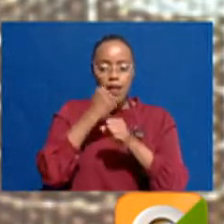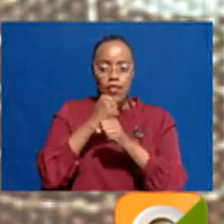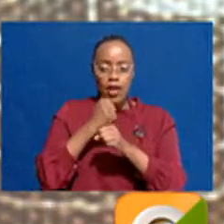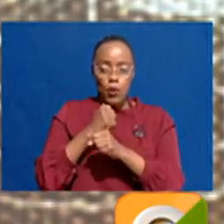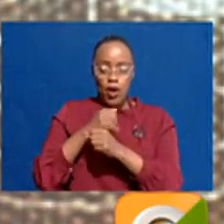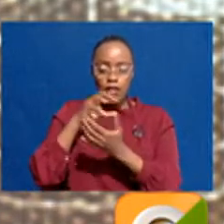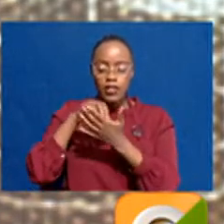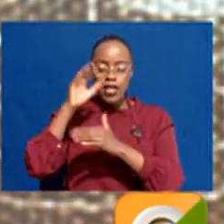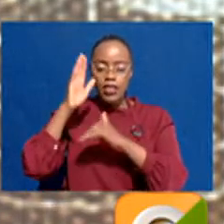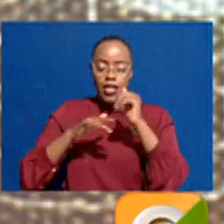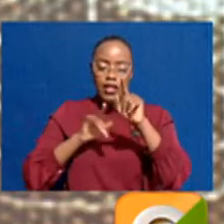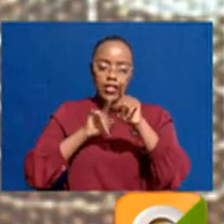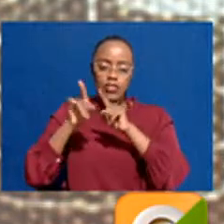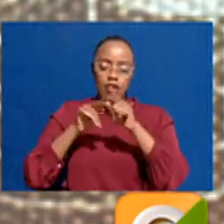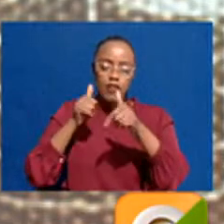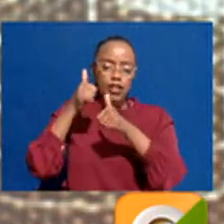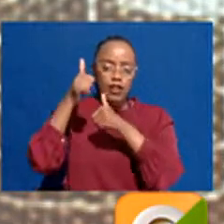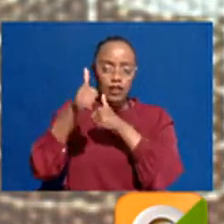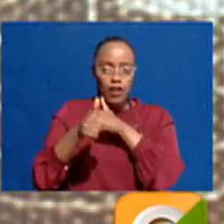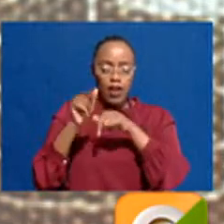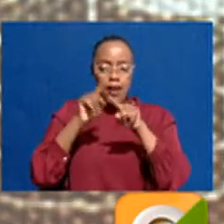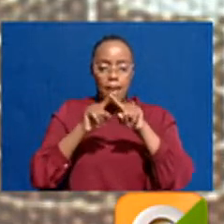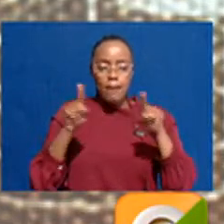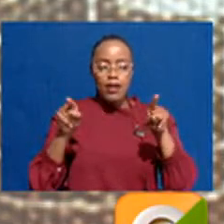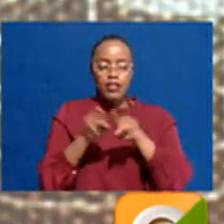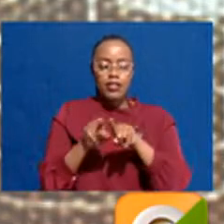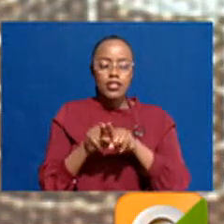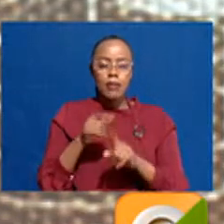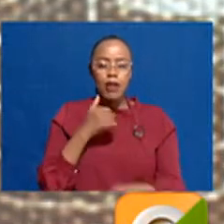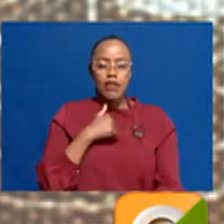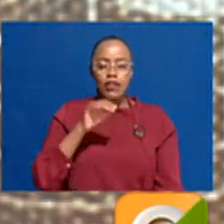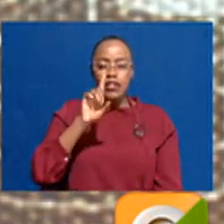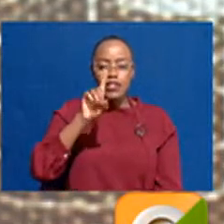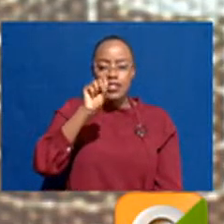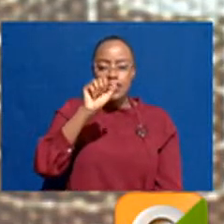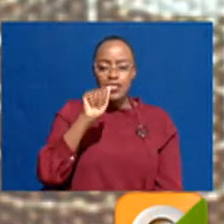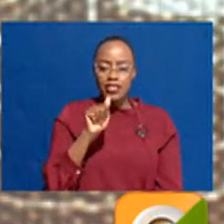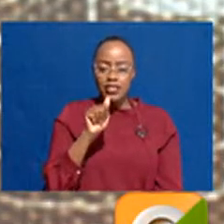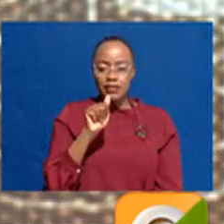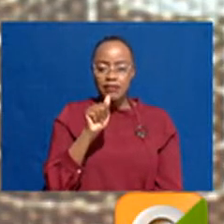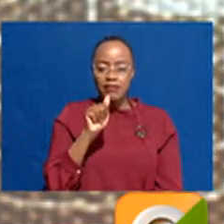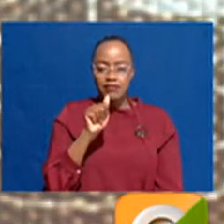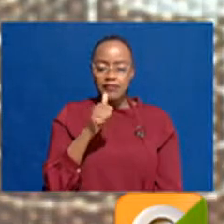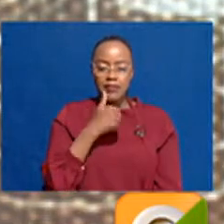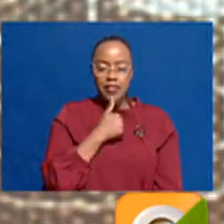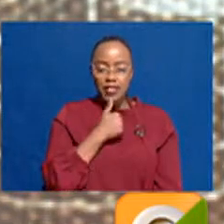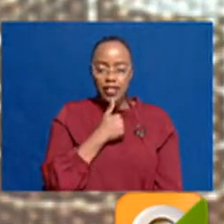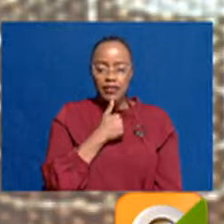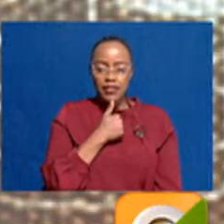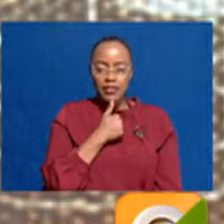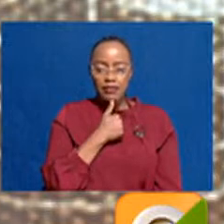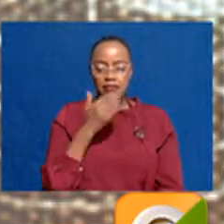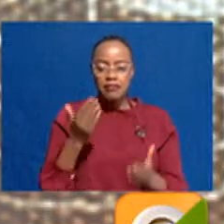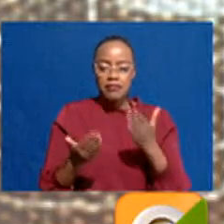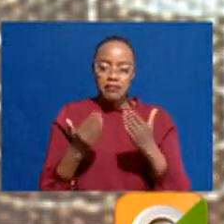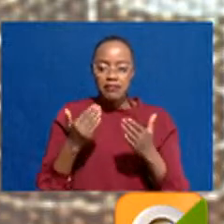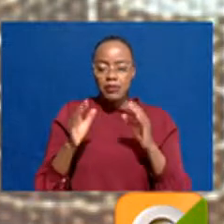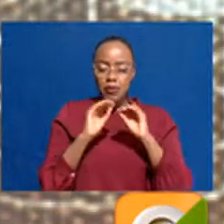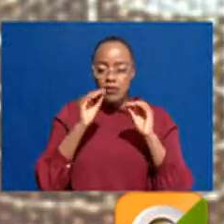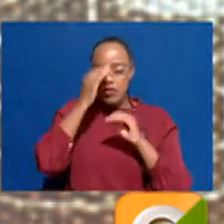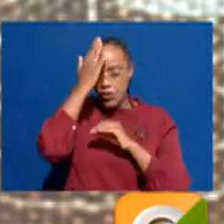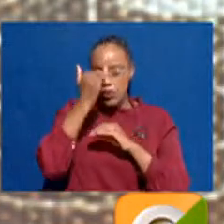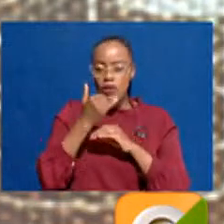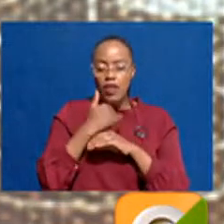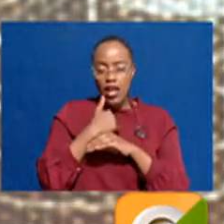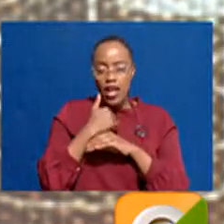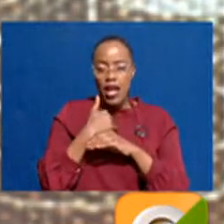workstations than traveling far distances. But in terms of the DSA itself, will we find savings? Probably not, because it will still